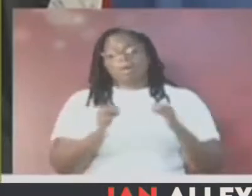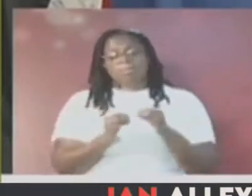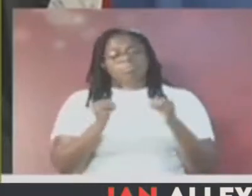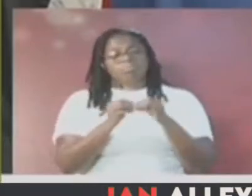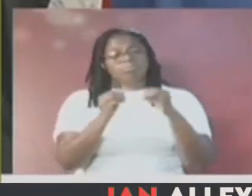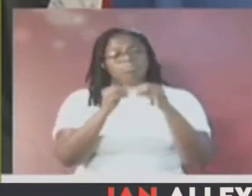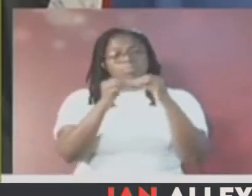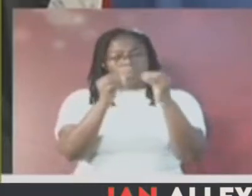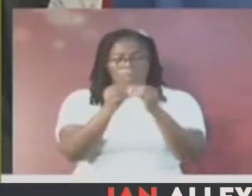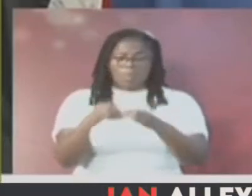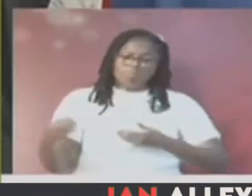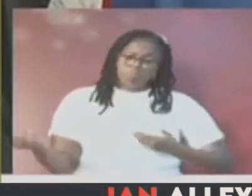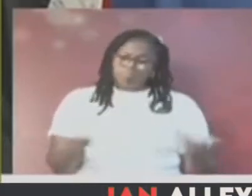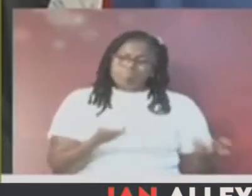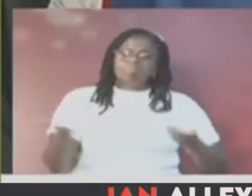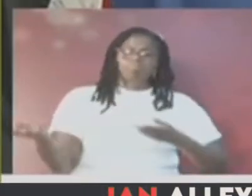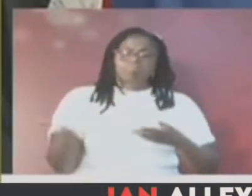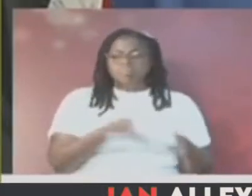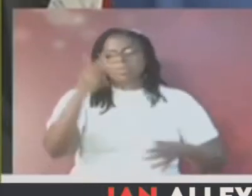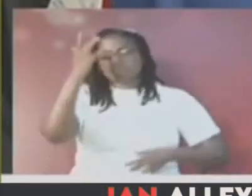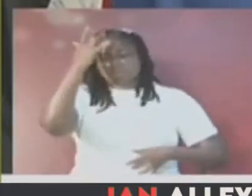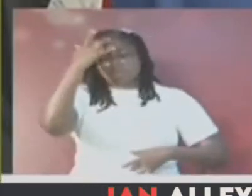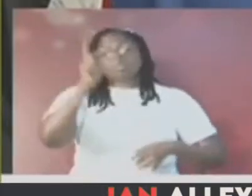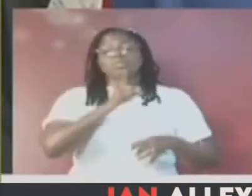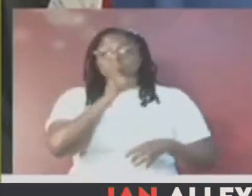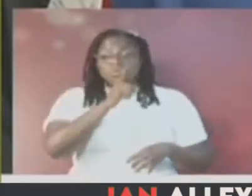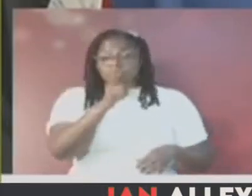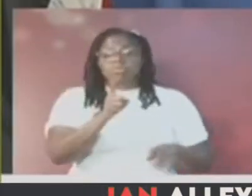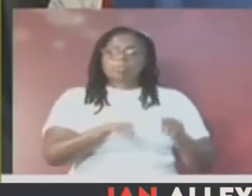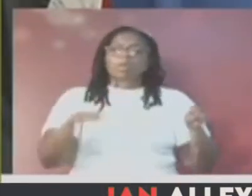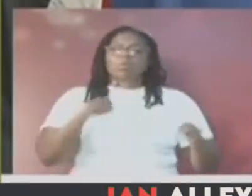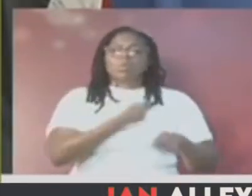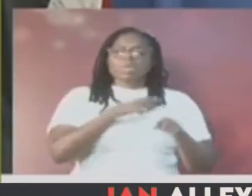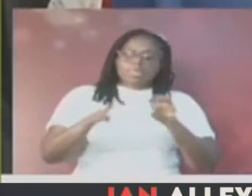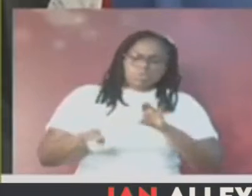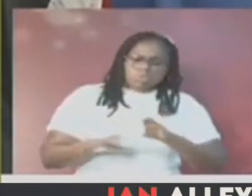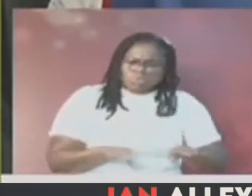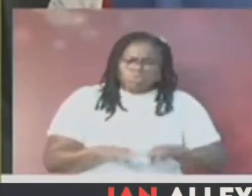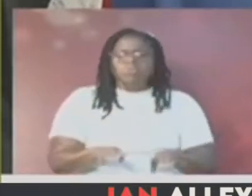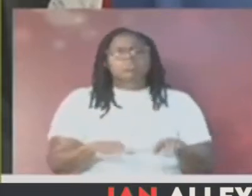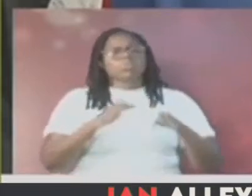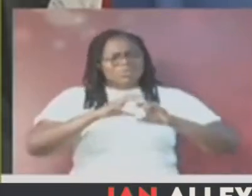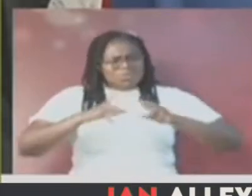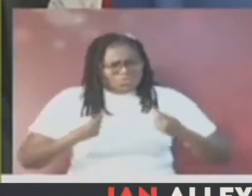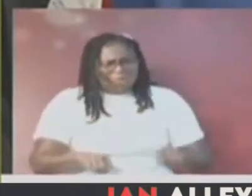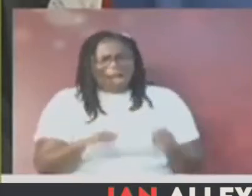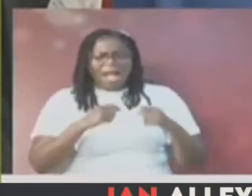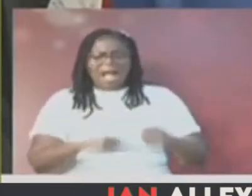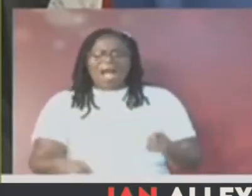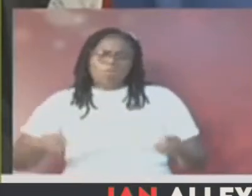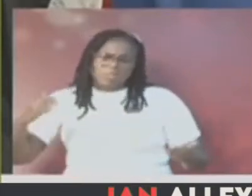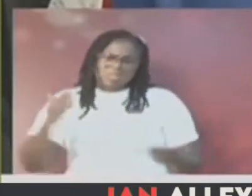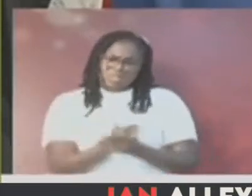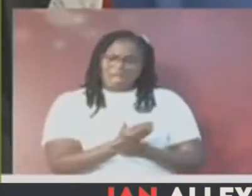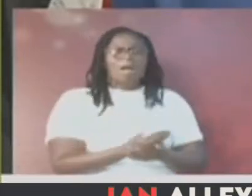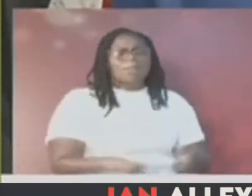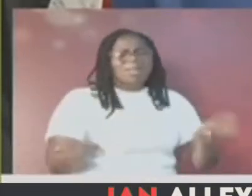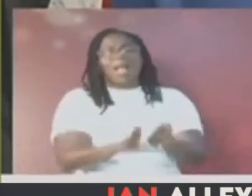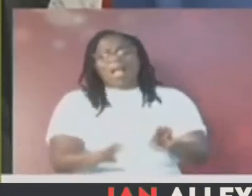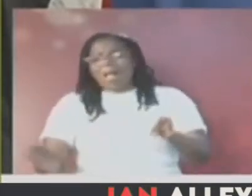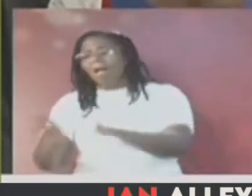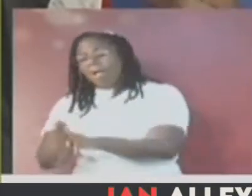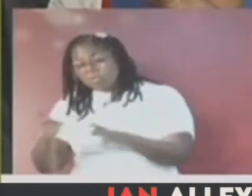keep coming and bringing it to us. So we do everything that is logistically possible to cut that stream off. But as you